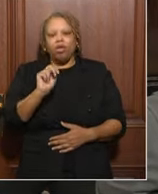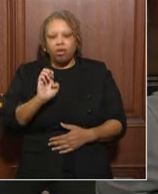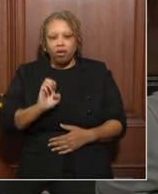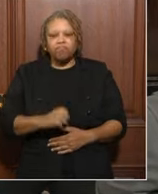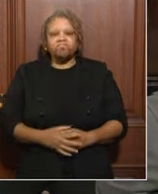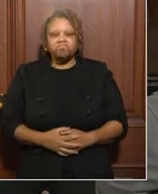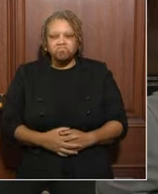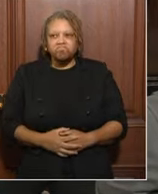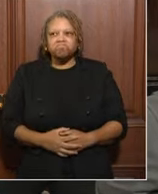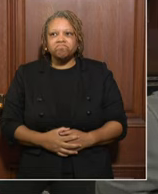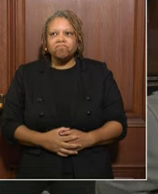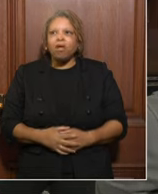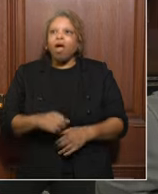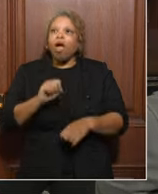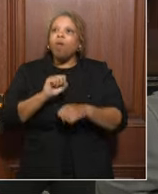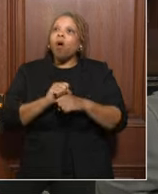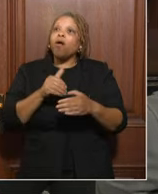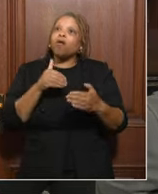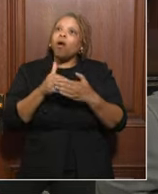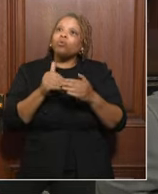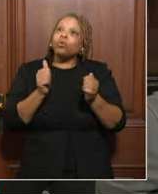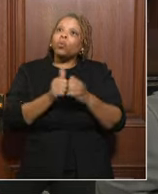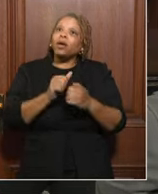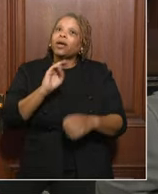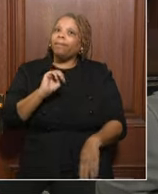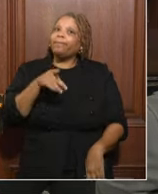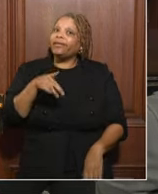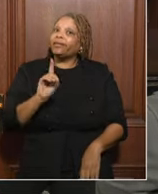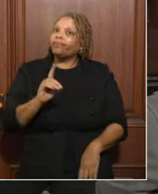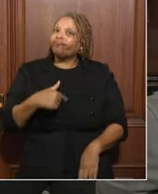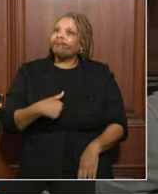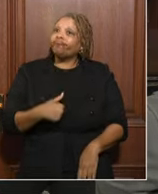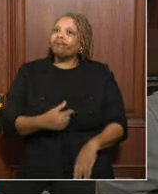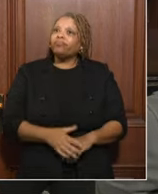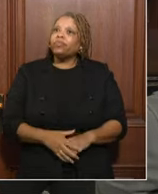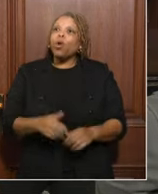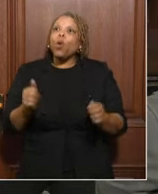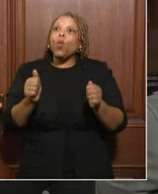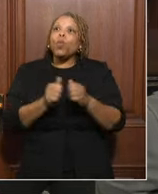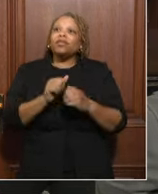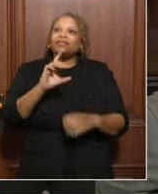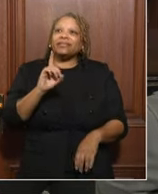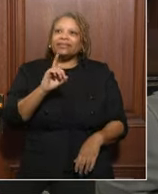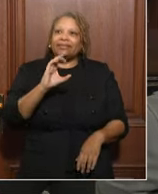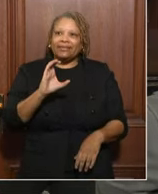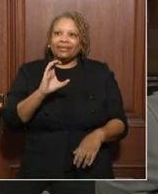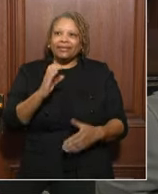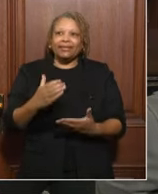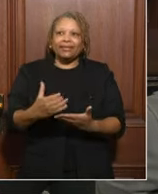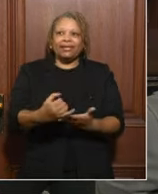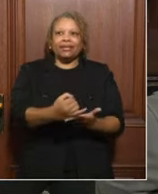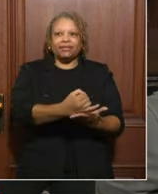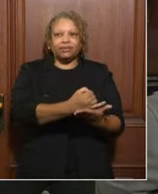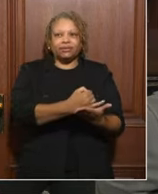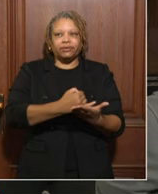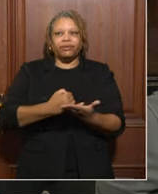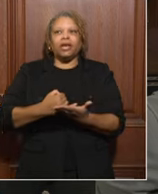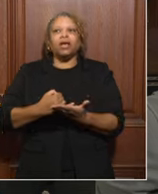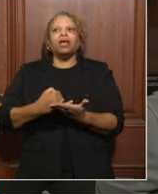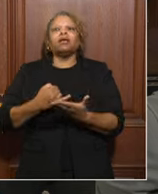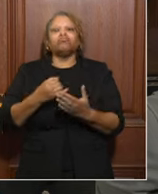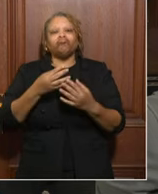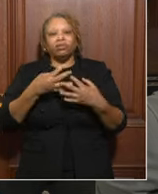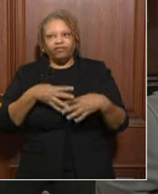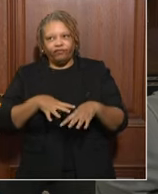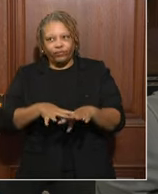Police Department at all times through the District of Columbia's Intelligence Fusion Center. We work together to